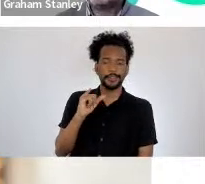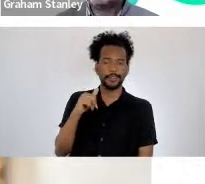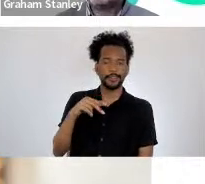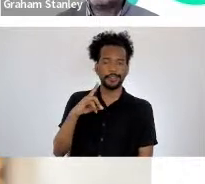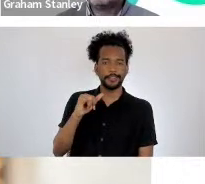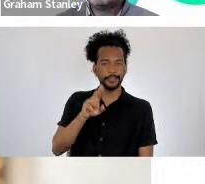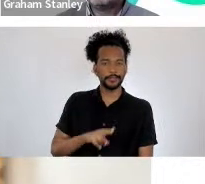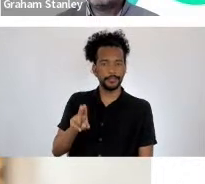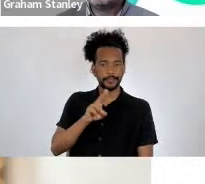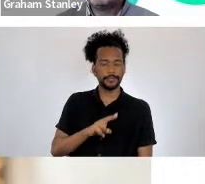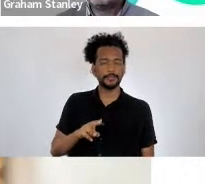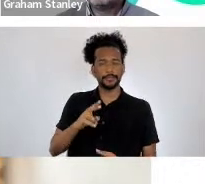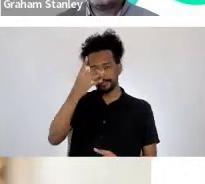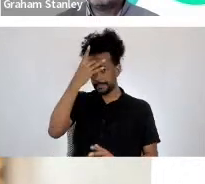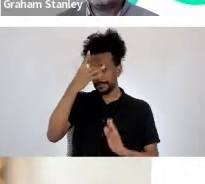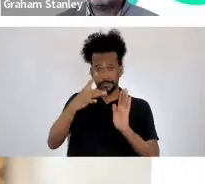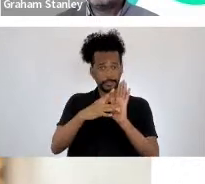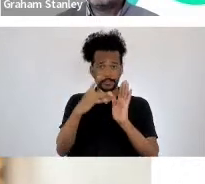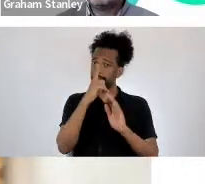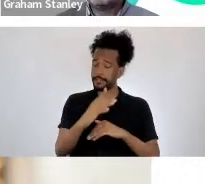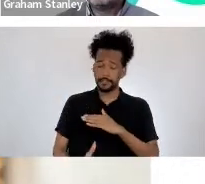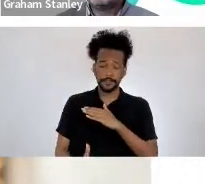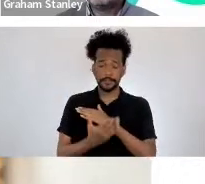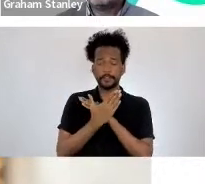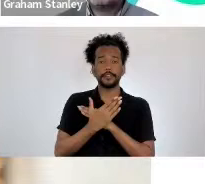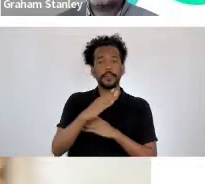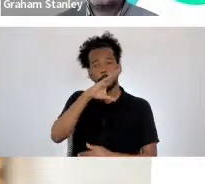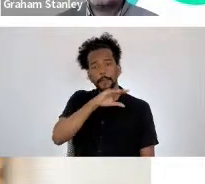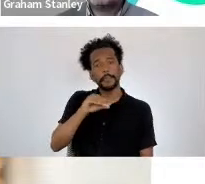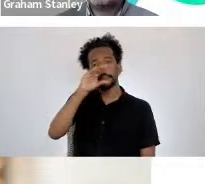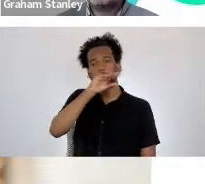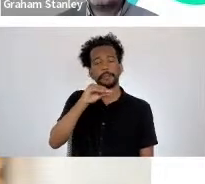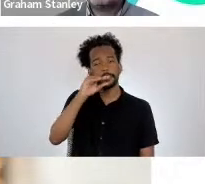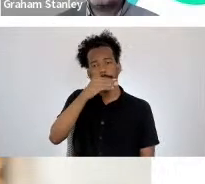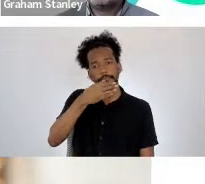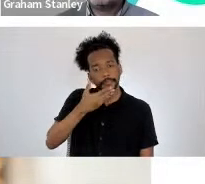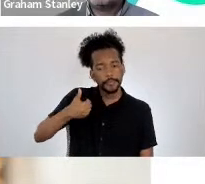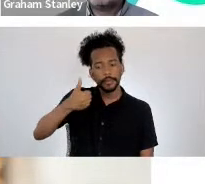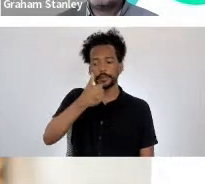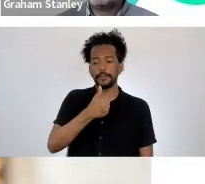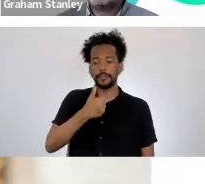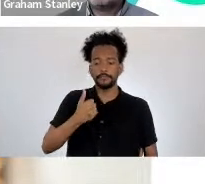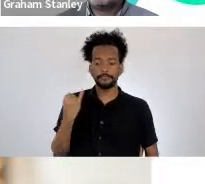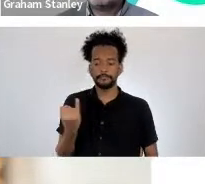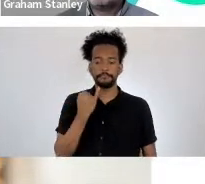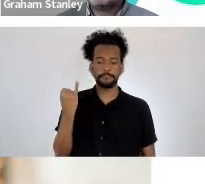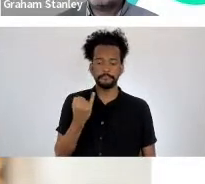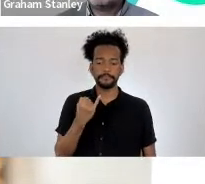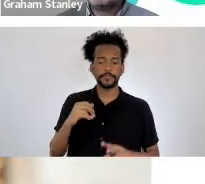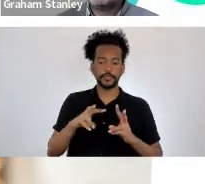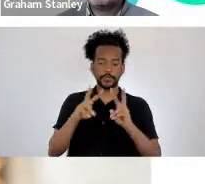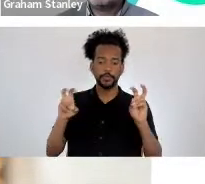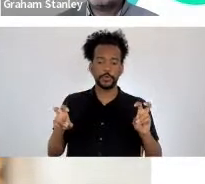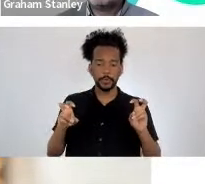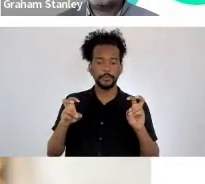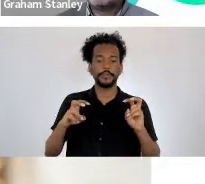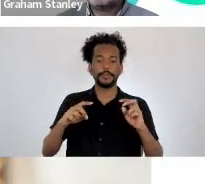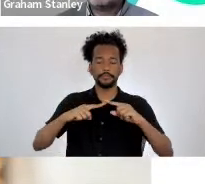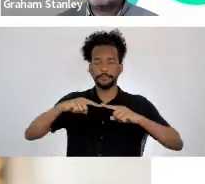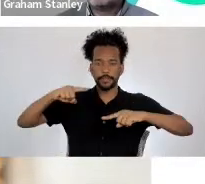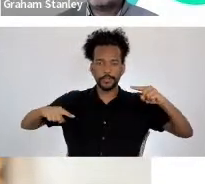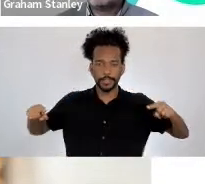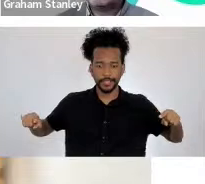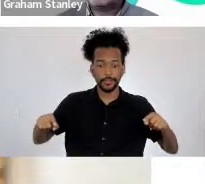pronunciation significantly improved the pitch and intonation. AI can also be used as a conversational partner to